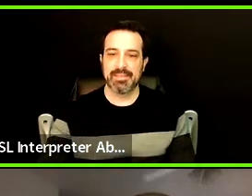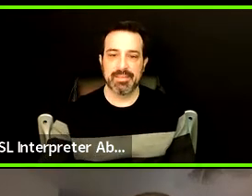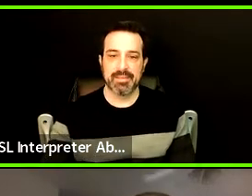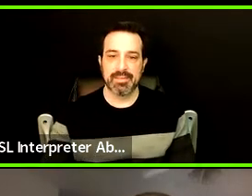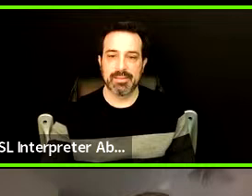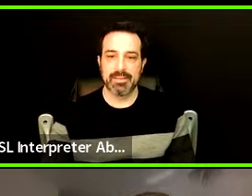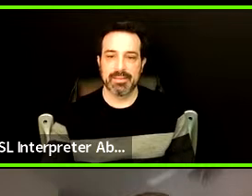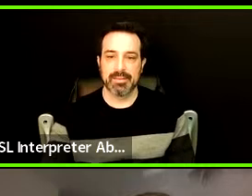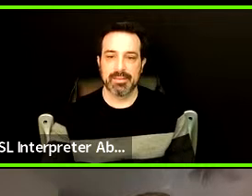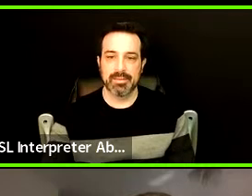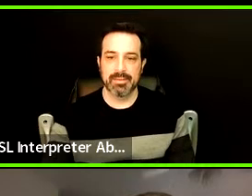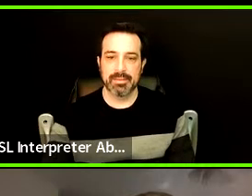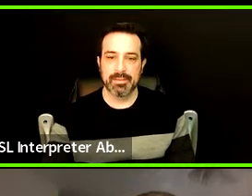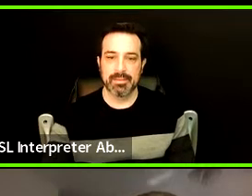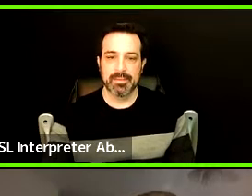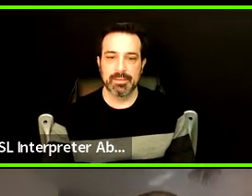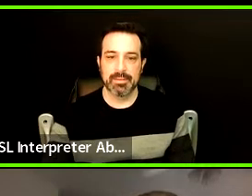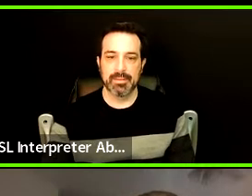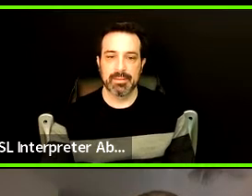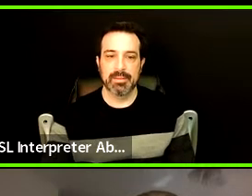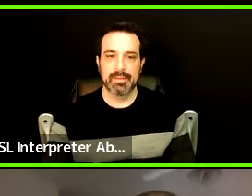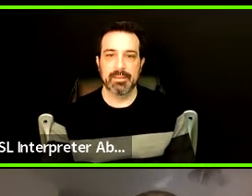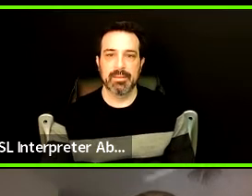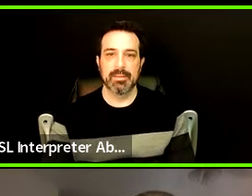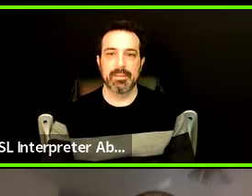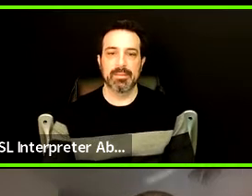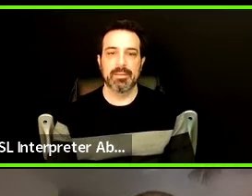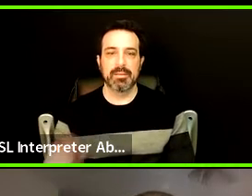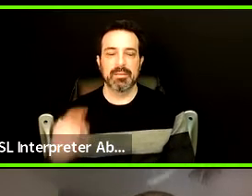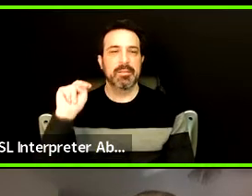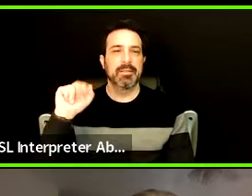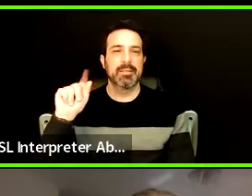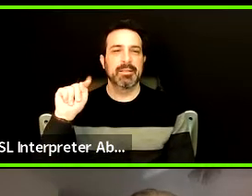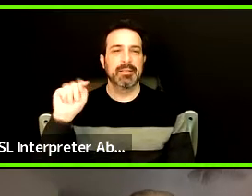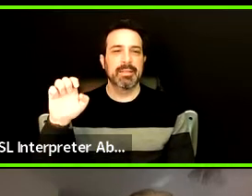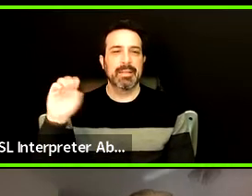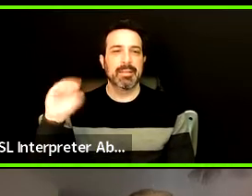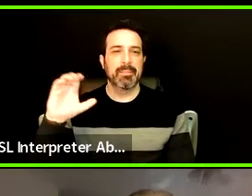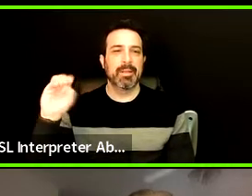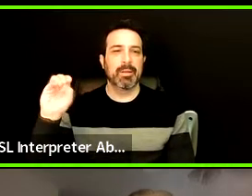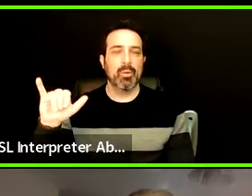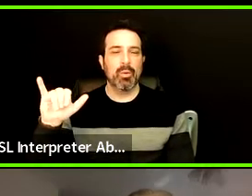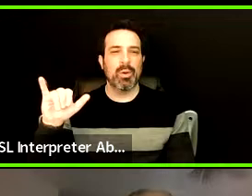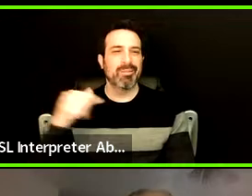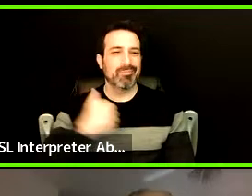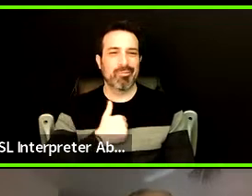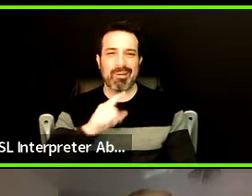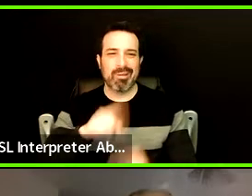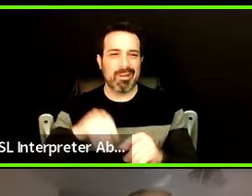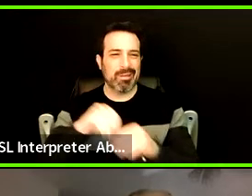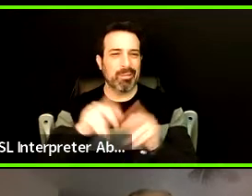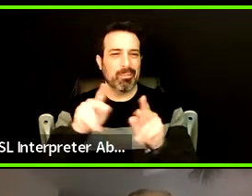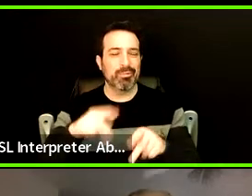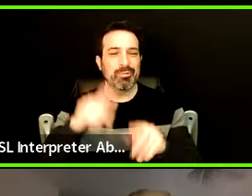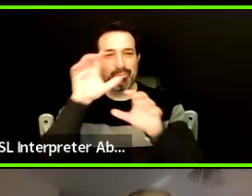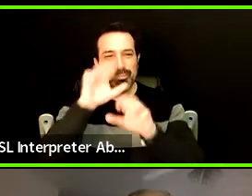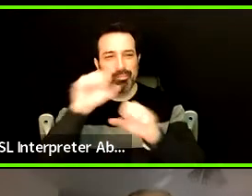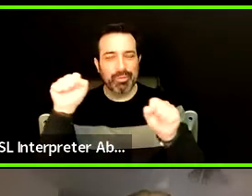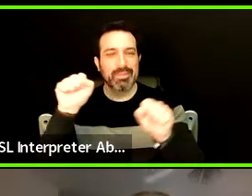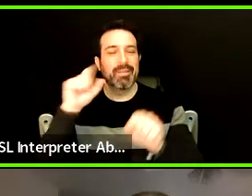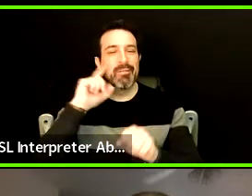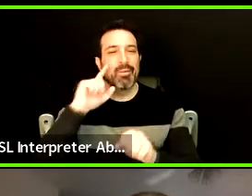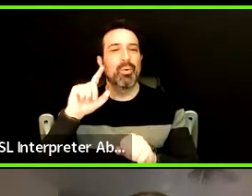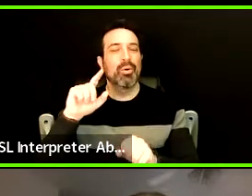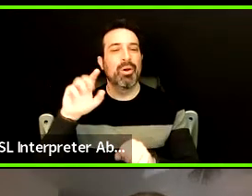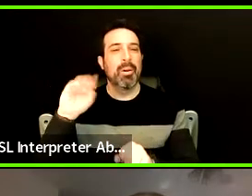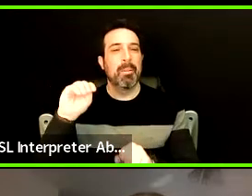Good morning, everybody. Sorry I can't be in person. Nate McCoy, President, CEO of the National Association of Minority